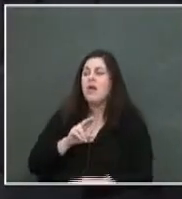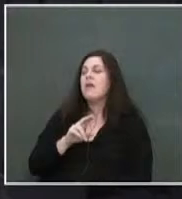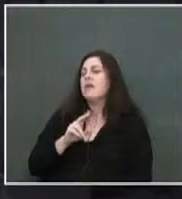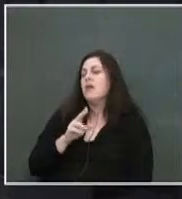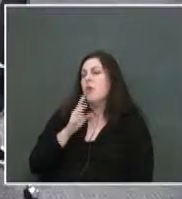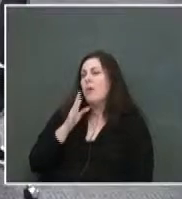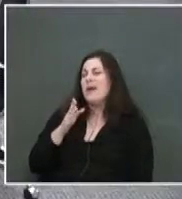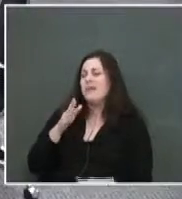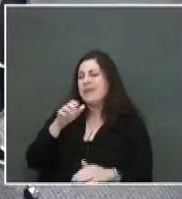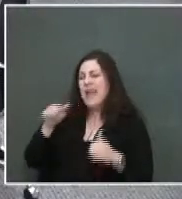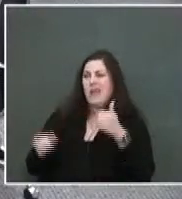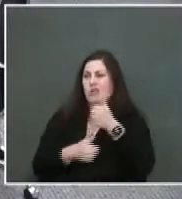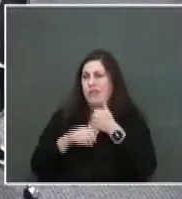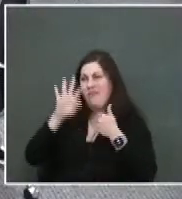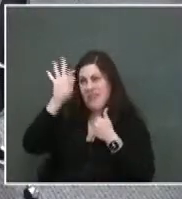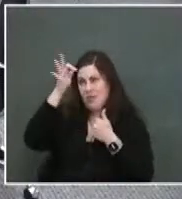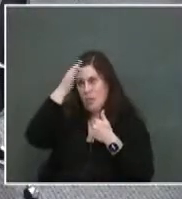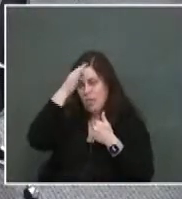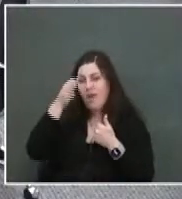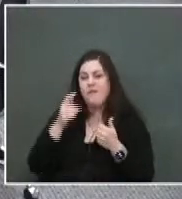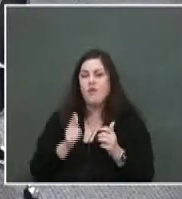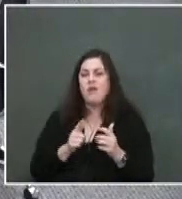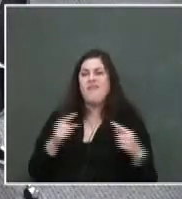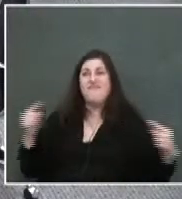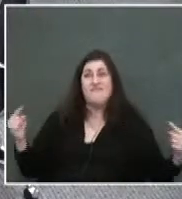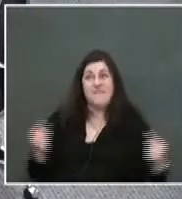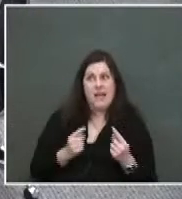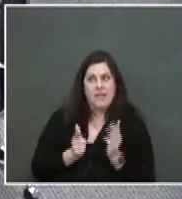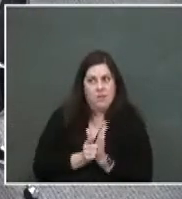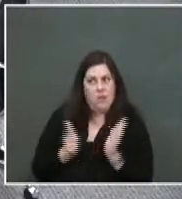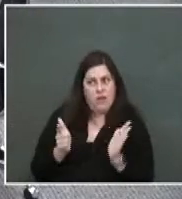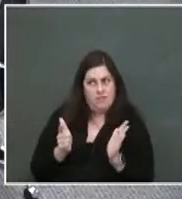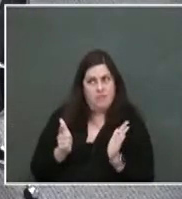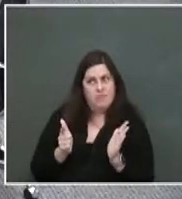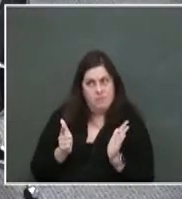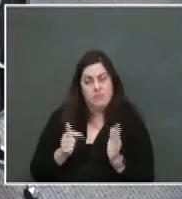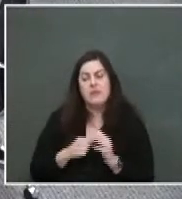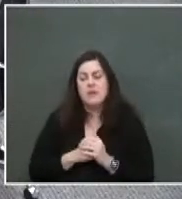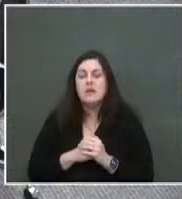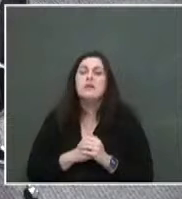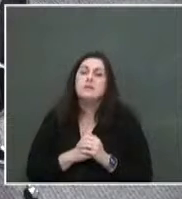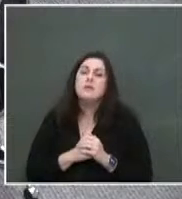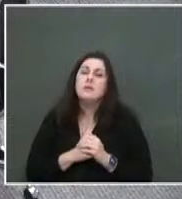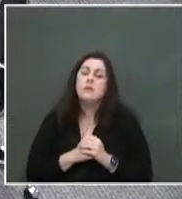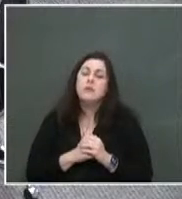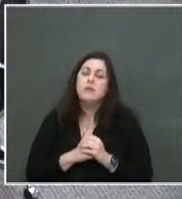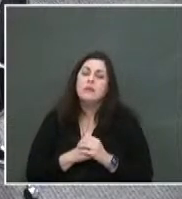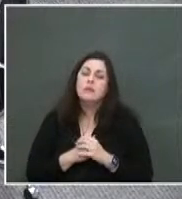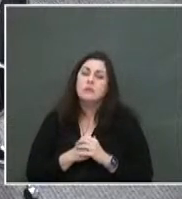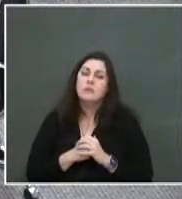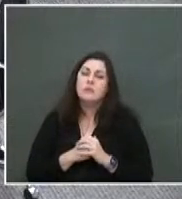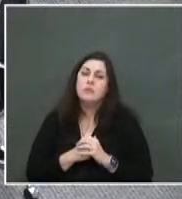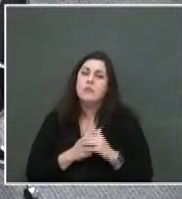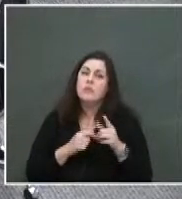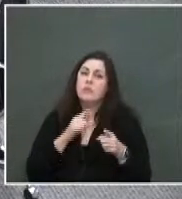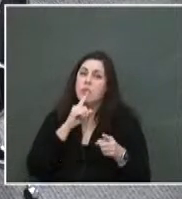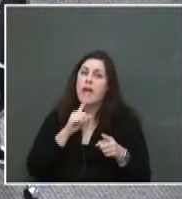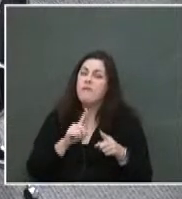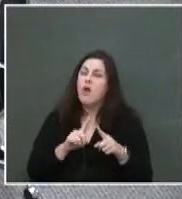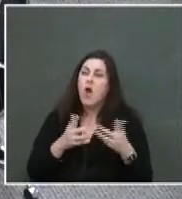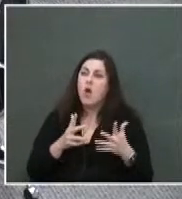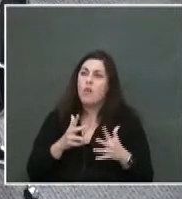for violent crime. But we can get you the ones by district, Councilwoman, but we do have them already by zip code